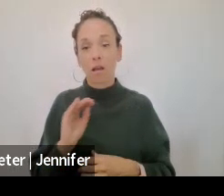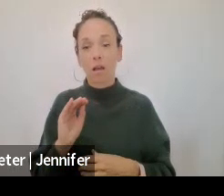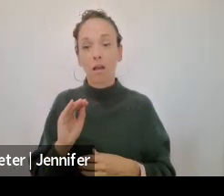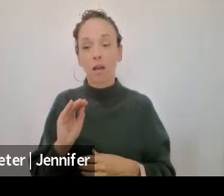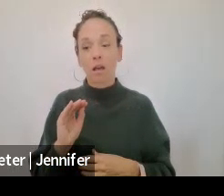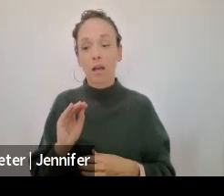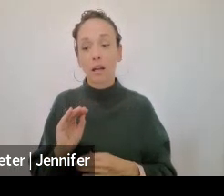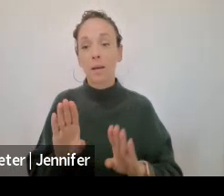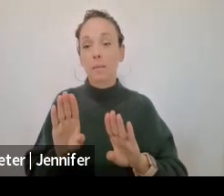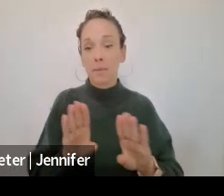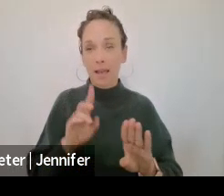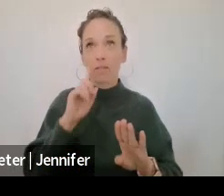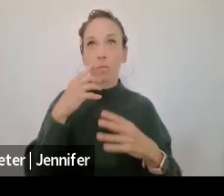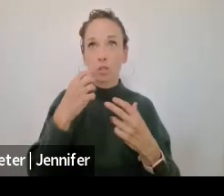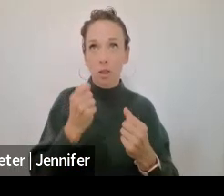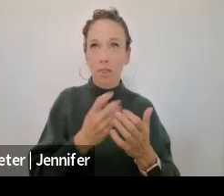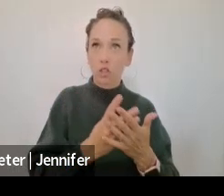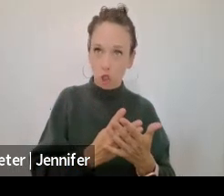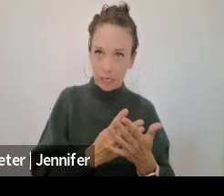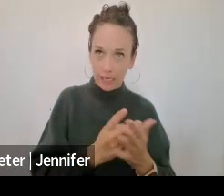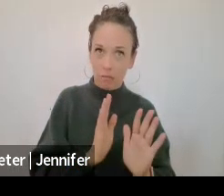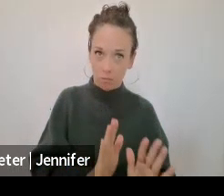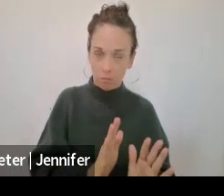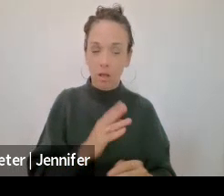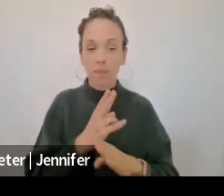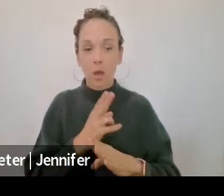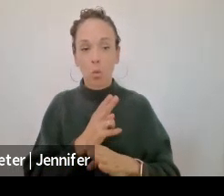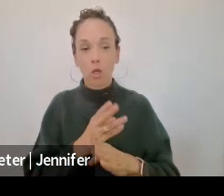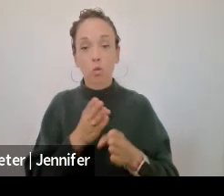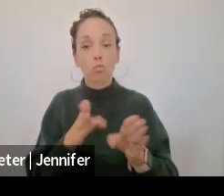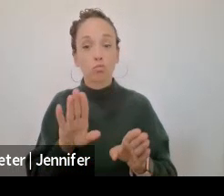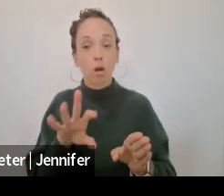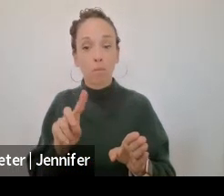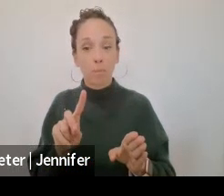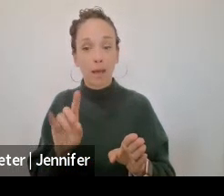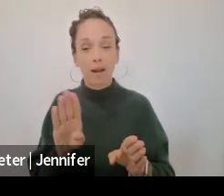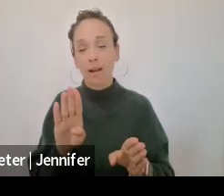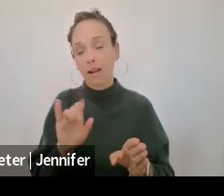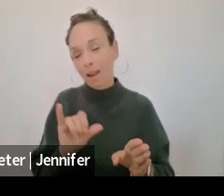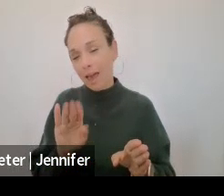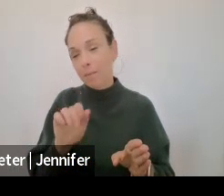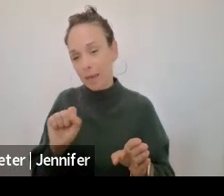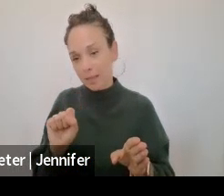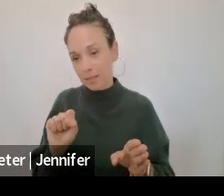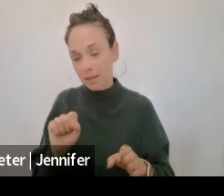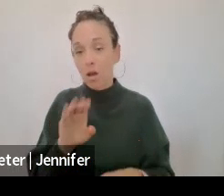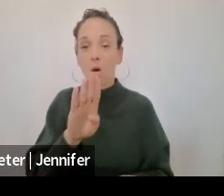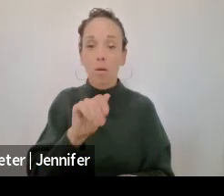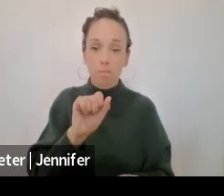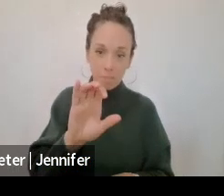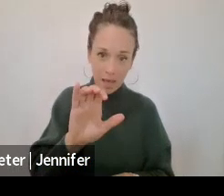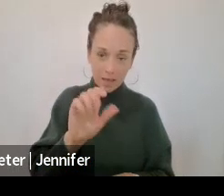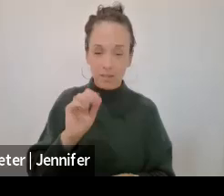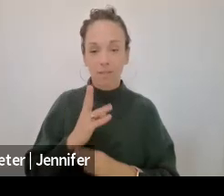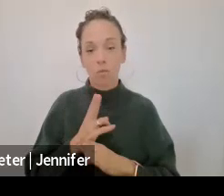behavioral and mental health screening, that we use broadband measures like the BESS as a screener, or the BASC if we're